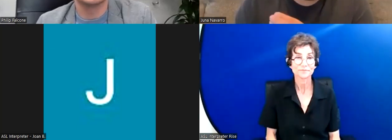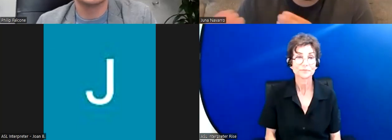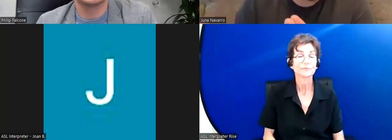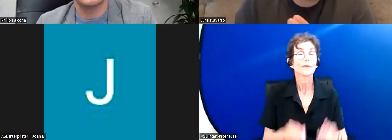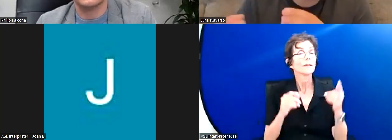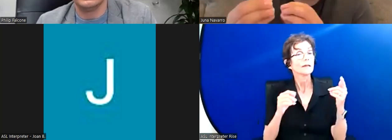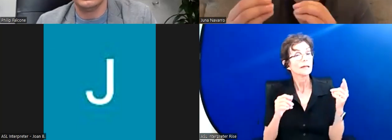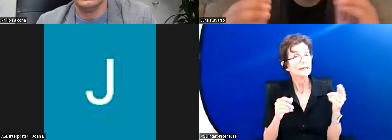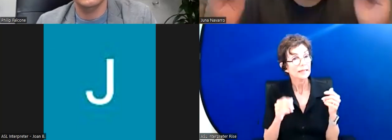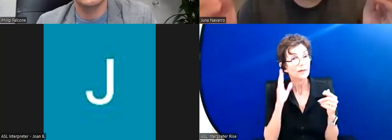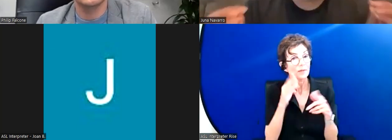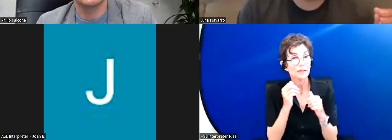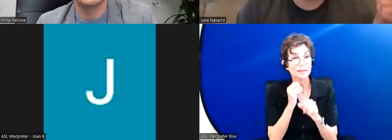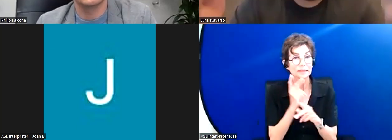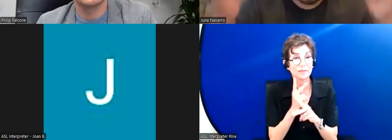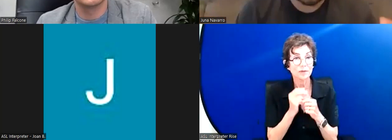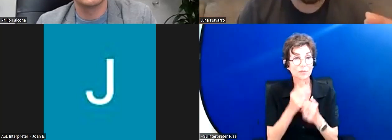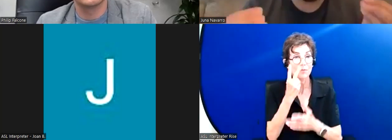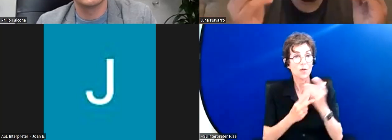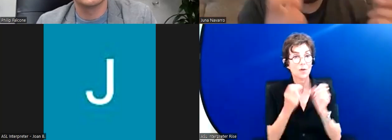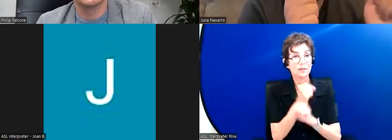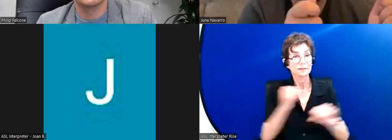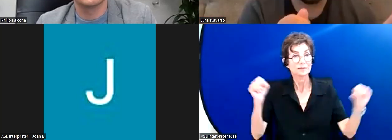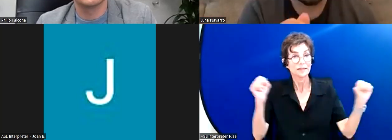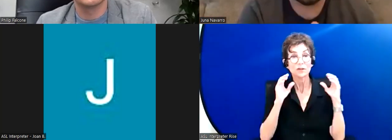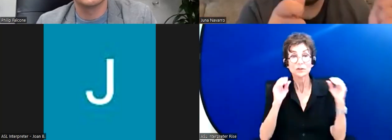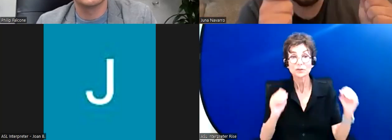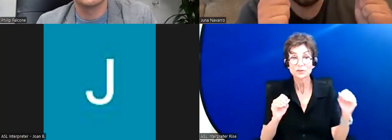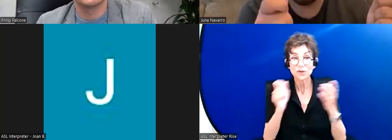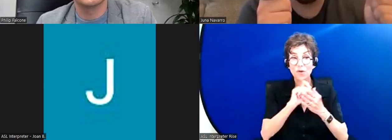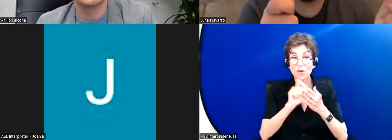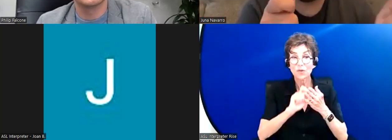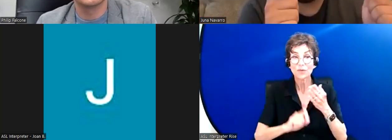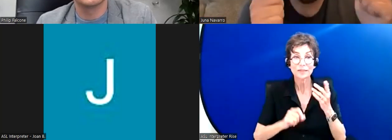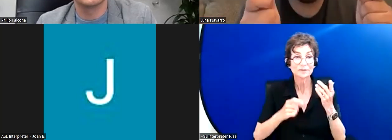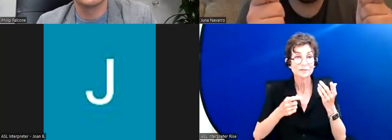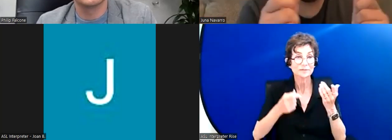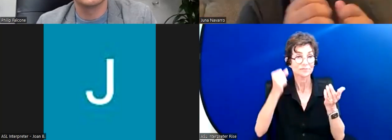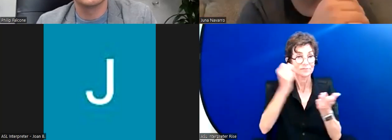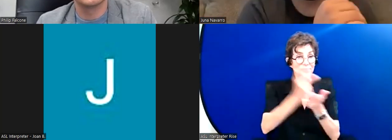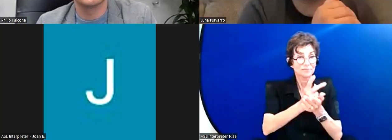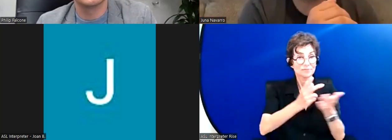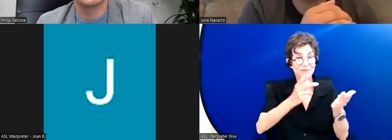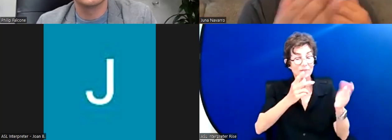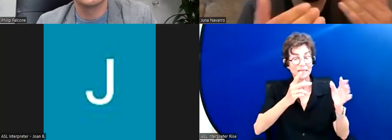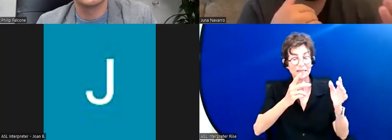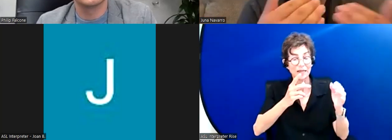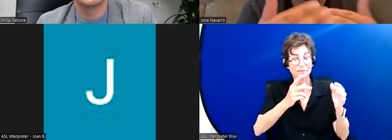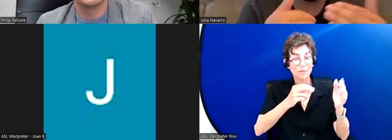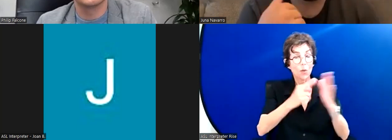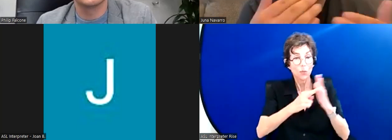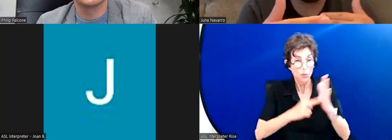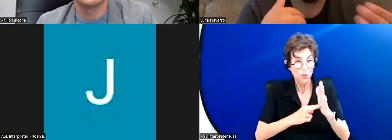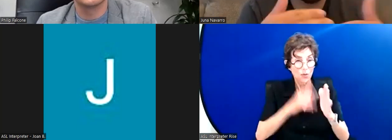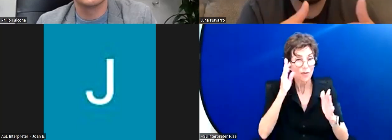of each other safe. So there's no like written rule of exactly, this is the contract that will be the perfect for every single project. I think it's just having a